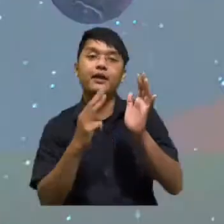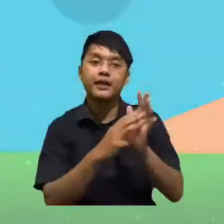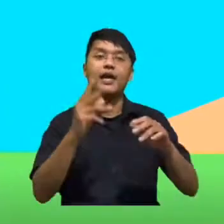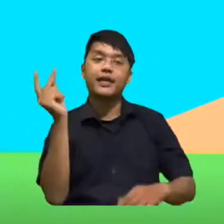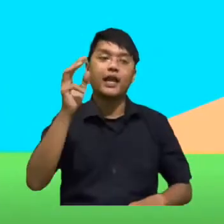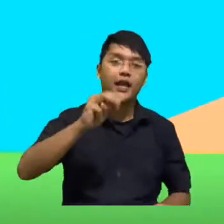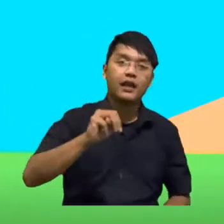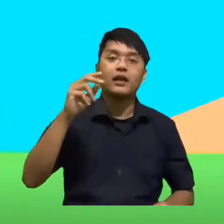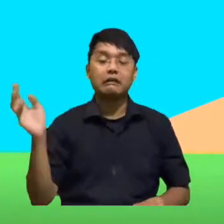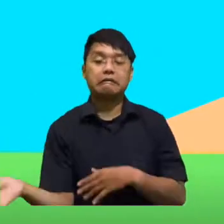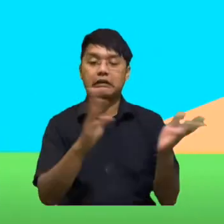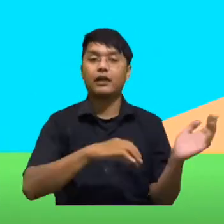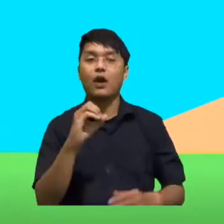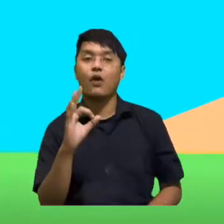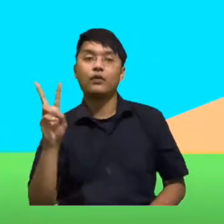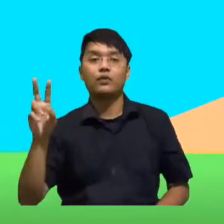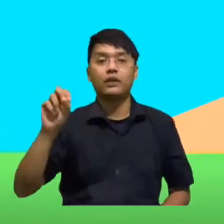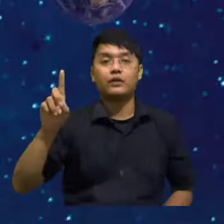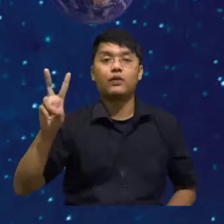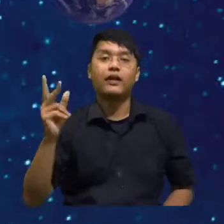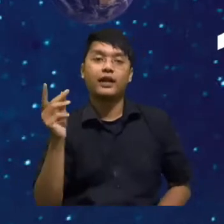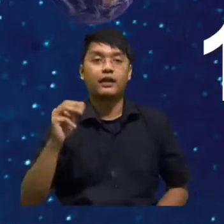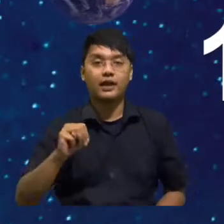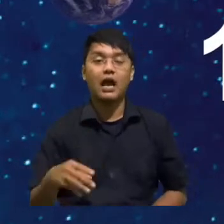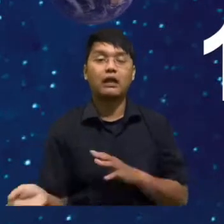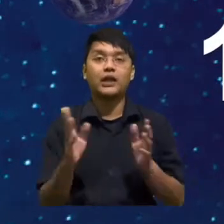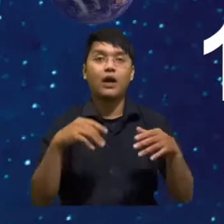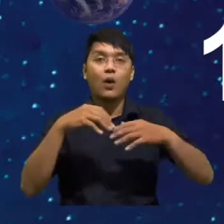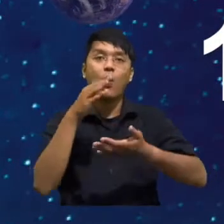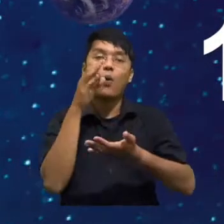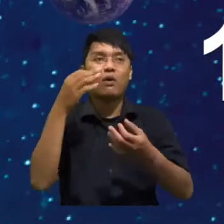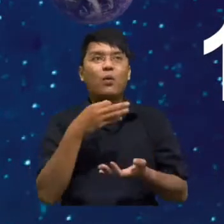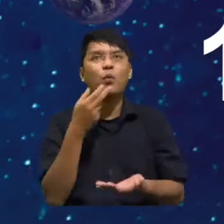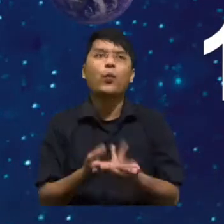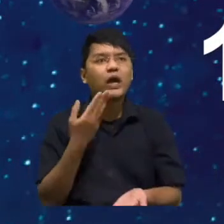instead of 2012 kilometers. Another weakness about